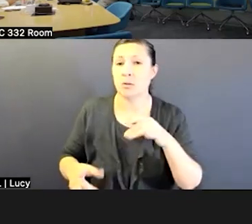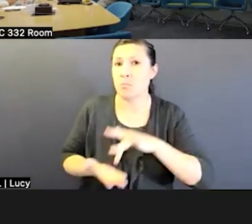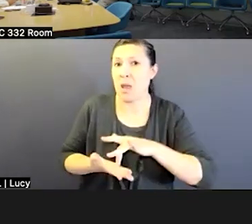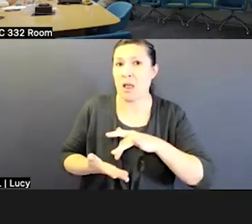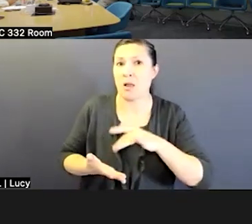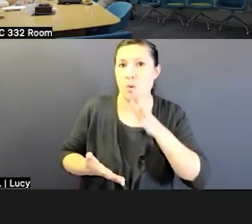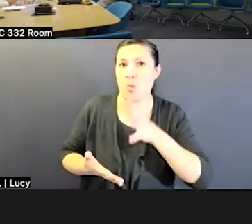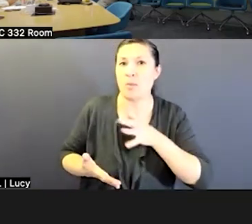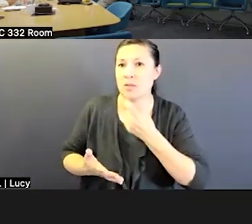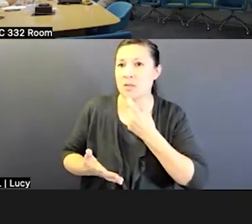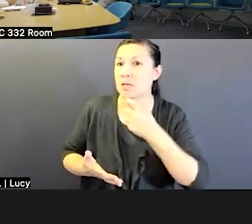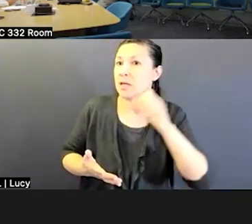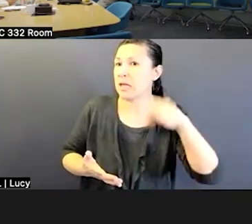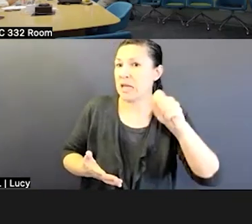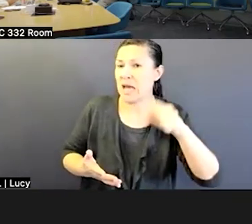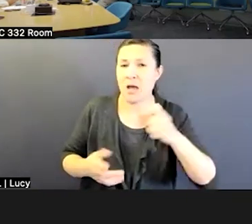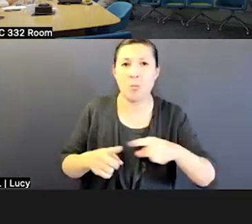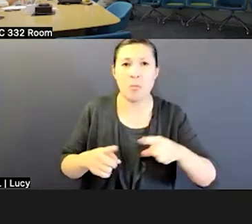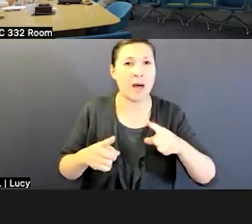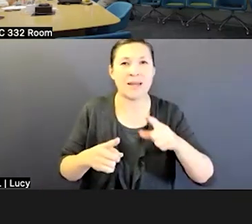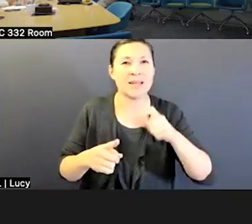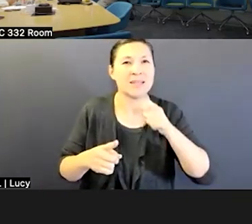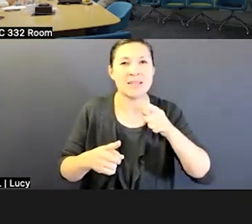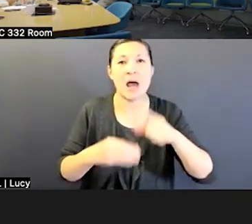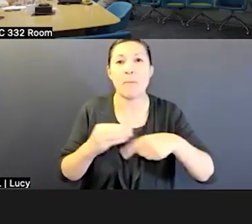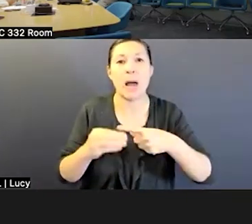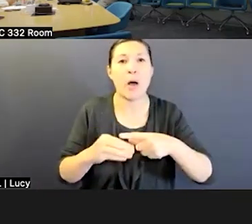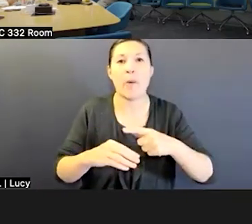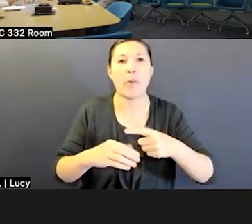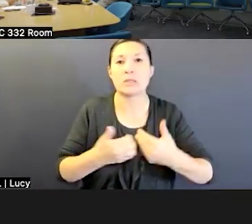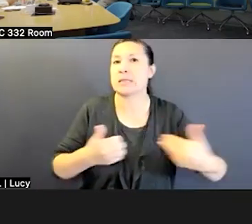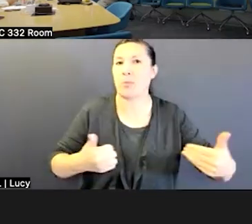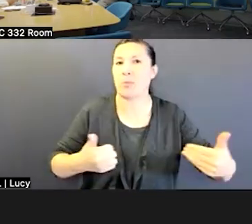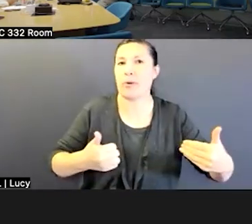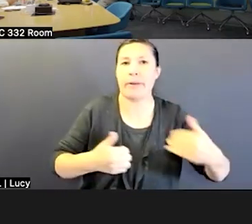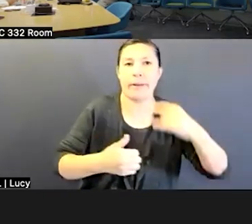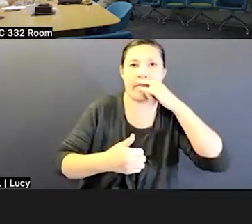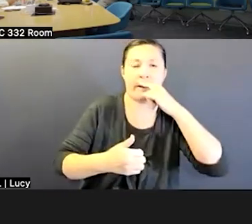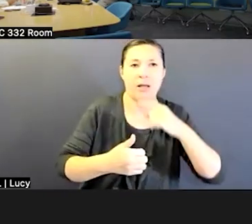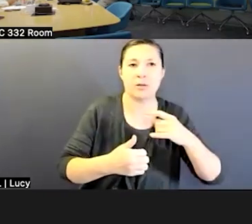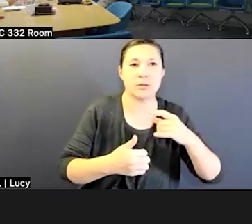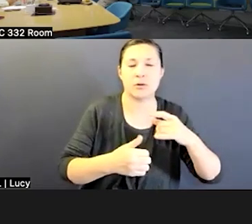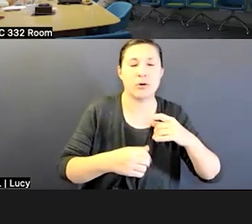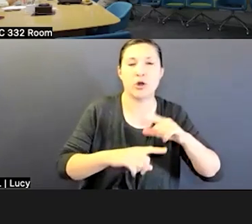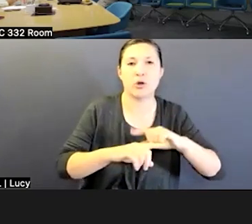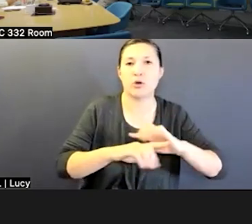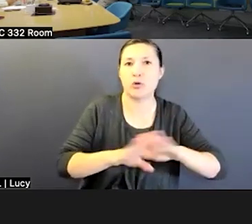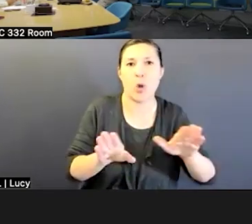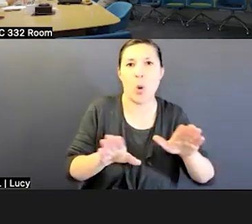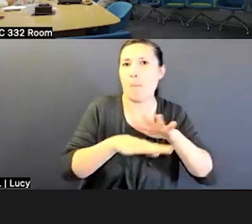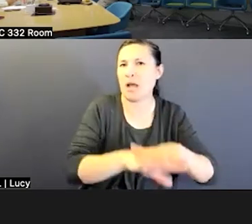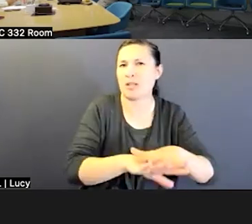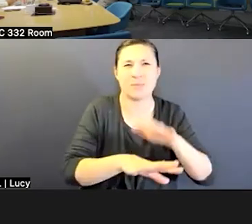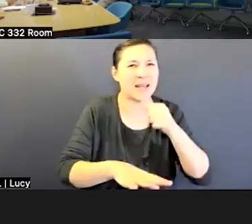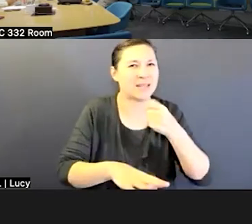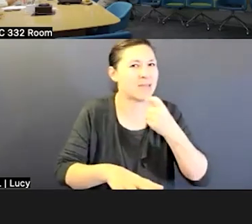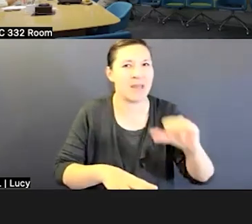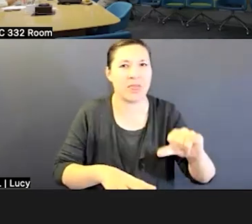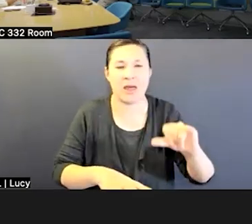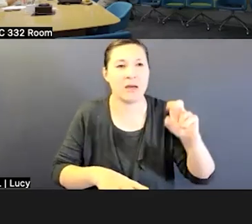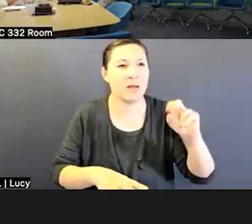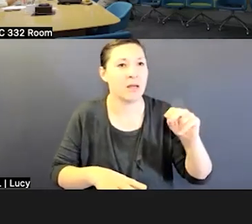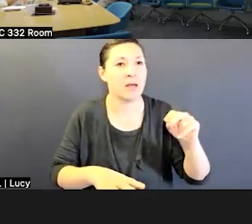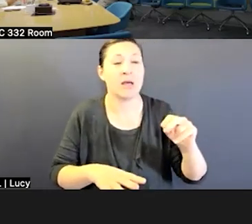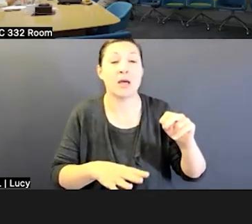not necessarily the answer. Yeah. Like, Oh, okay, like yeah. so you- taking this kid Alright. out of the mainstream classroom isn't necessarily